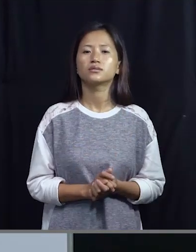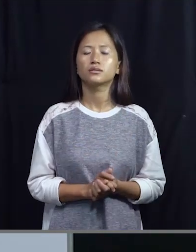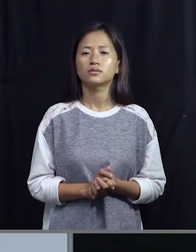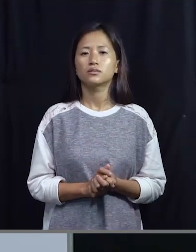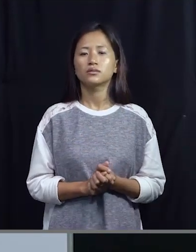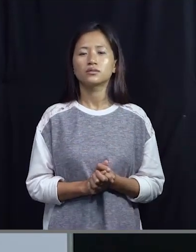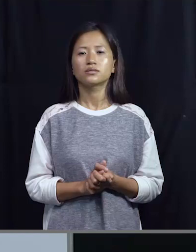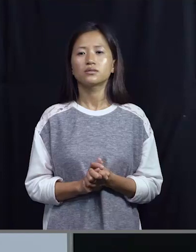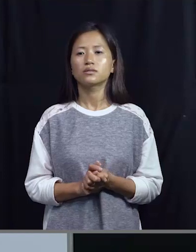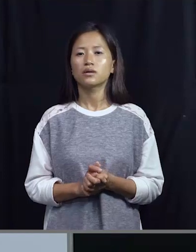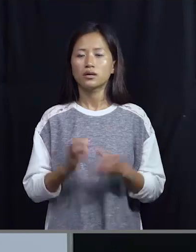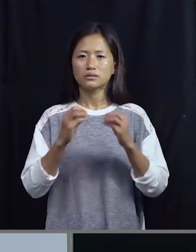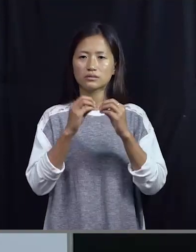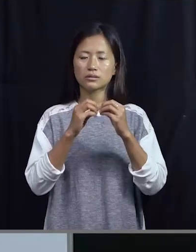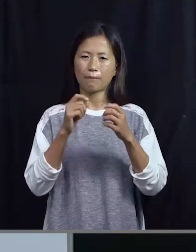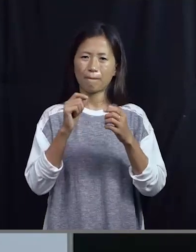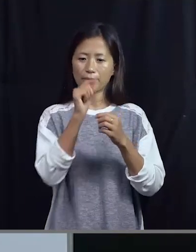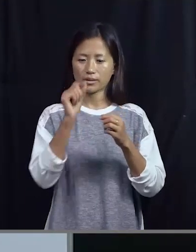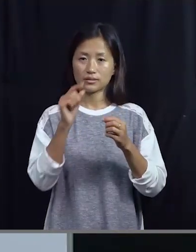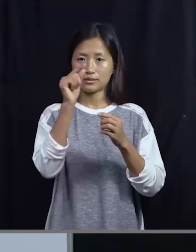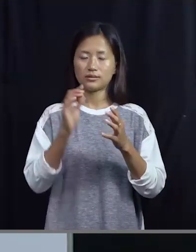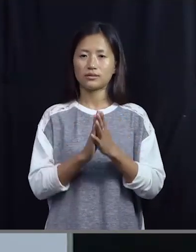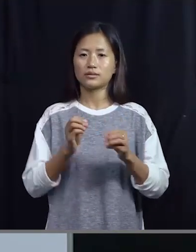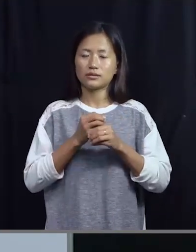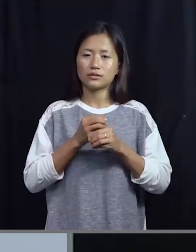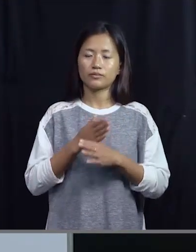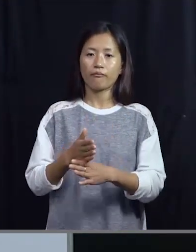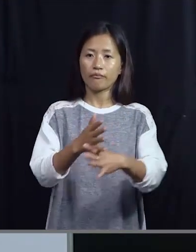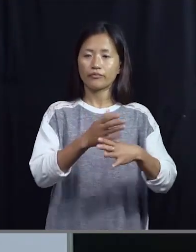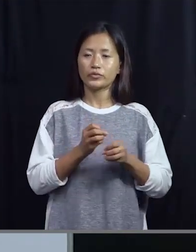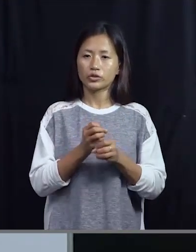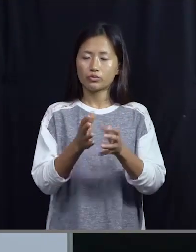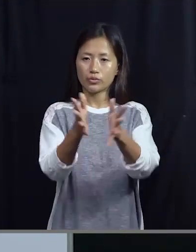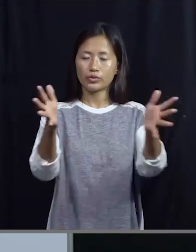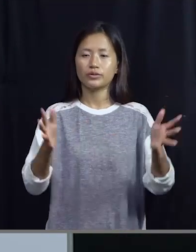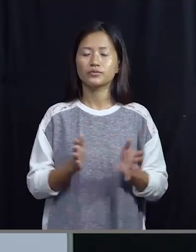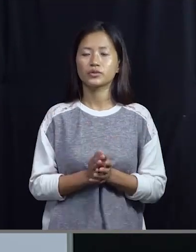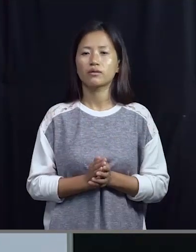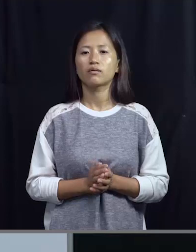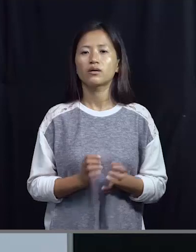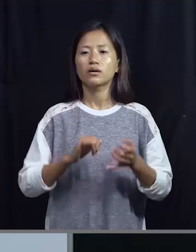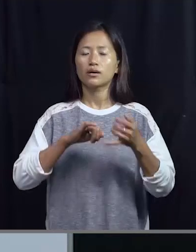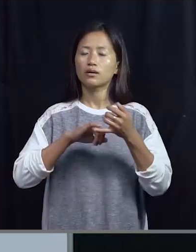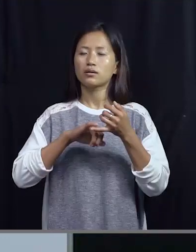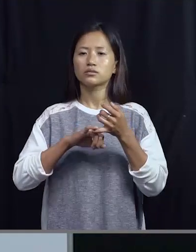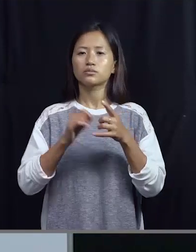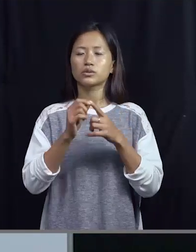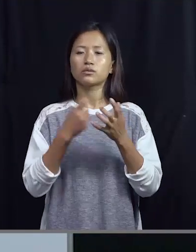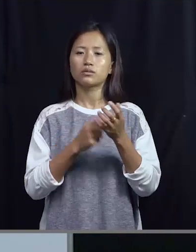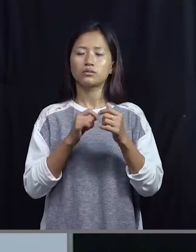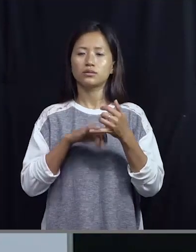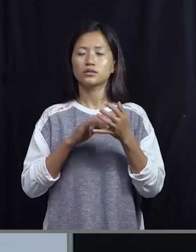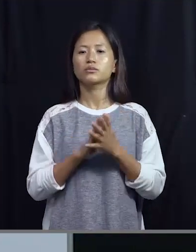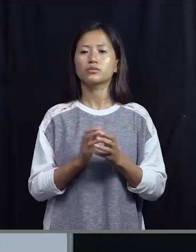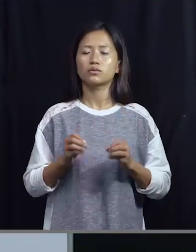T-H-U-R-I-N-G-I-E-N-S-I-S. This is a bacteria that is sprayed as dry spores, okay? S-P-O-R is, you know what are spores. So